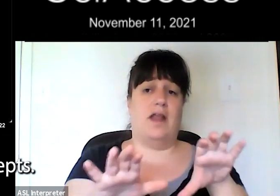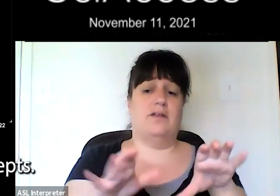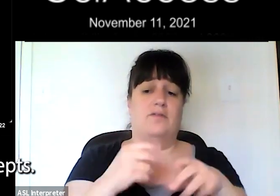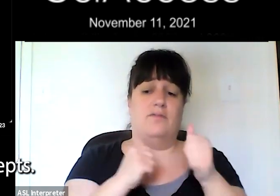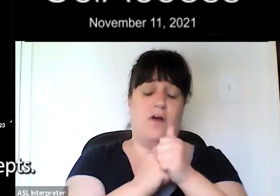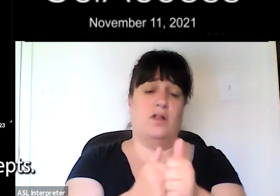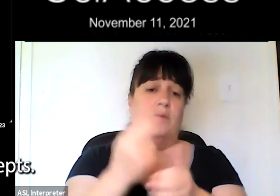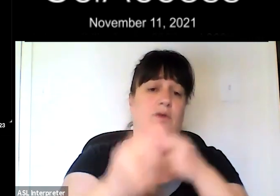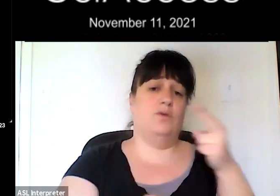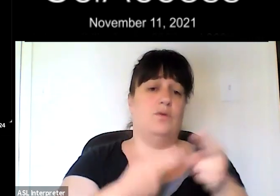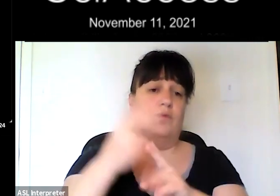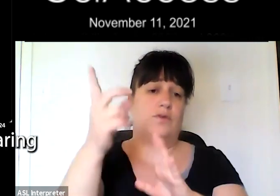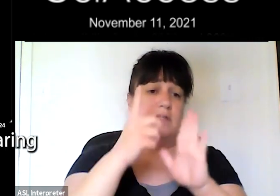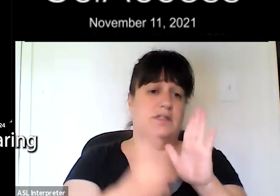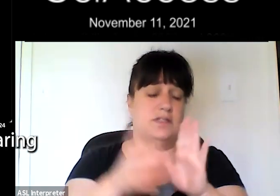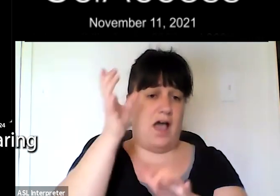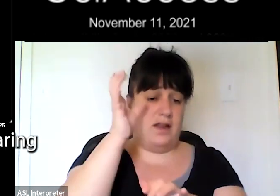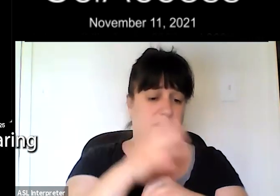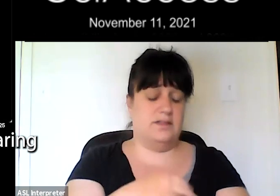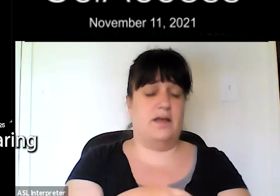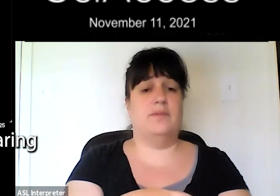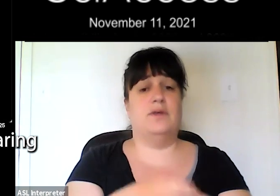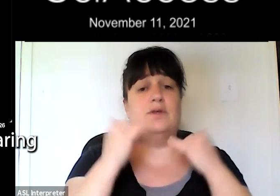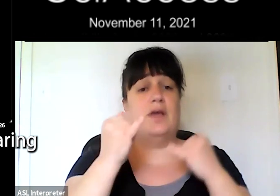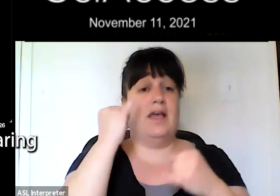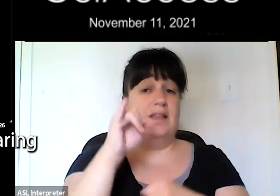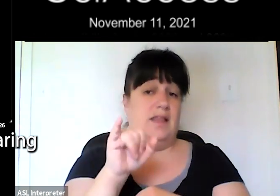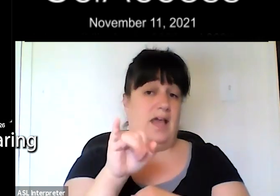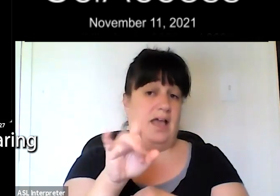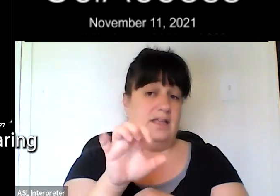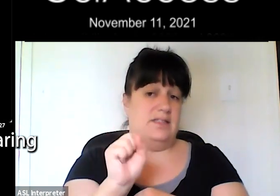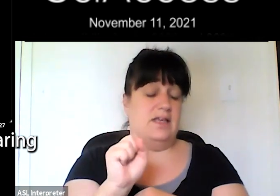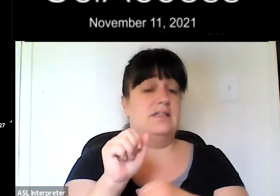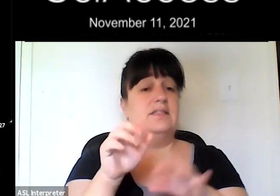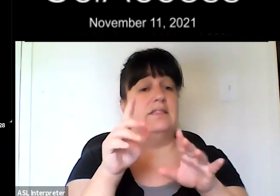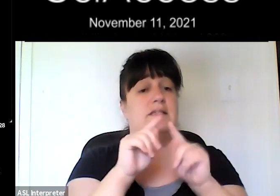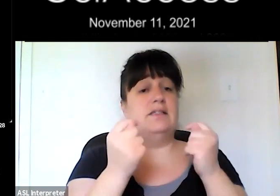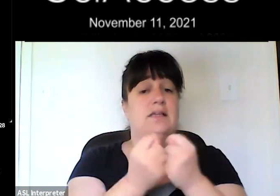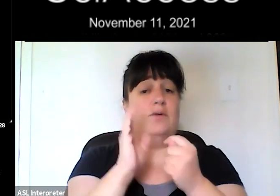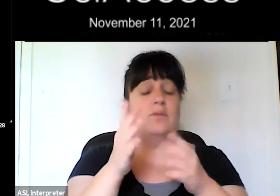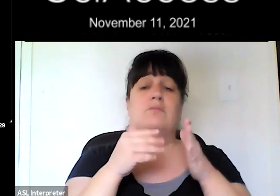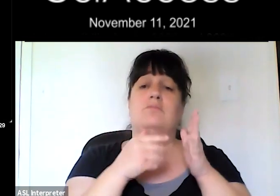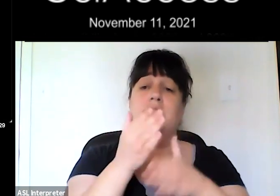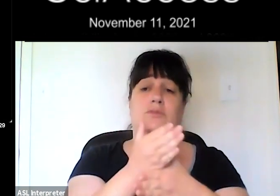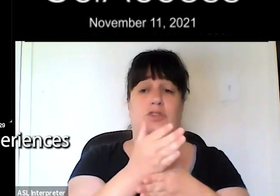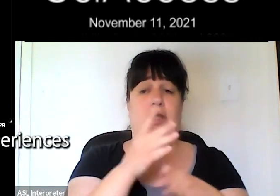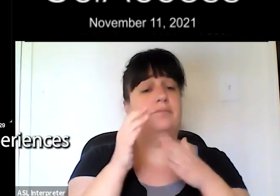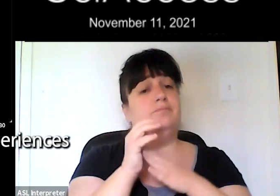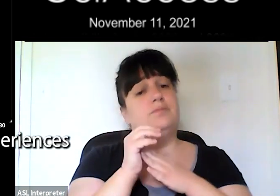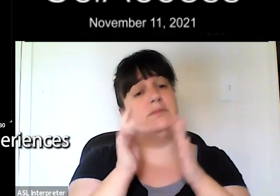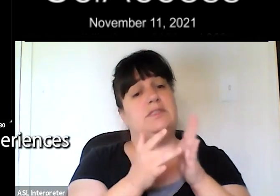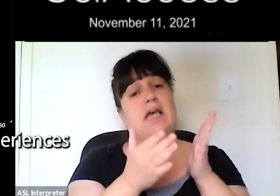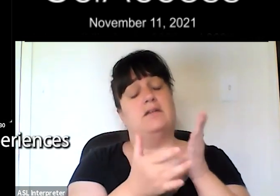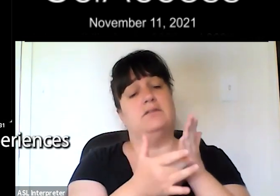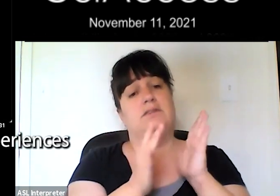universal design concepts. Today, the IDEAS team will be sharing space science lesson techniques and adaptations we have